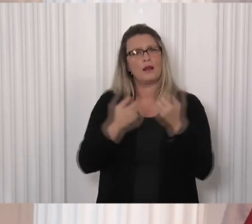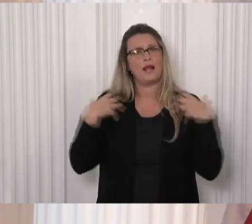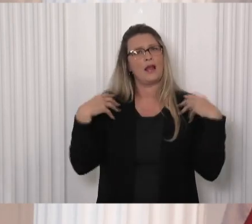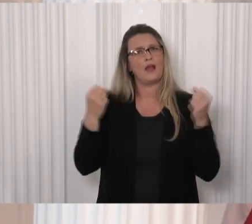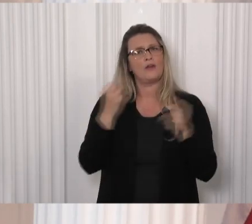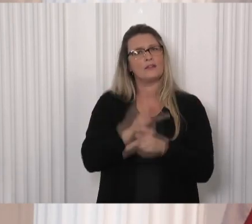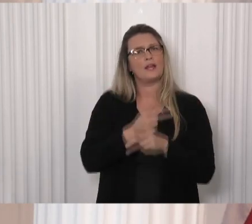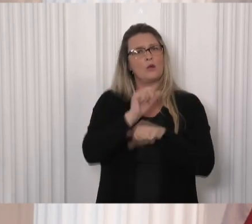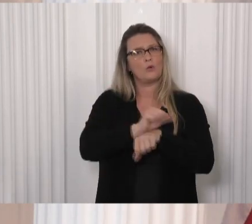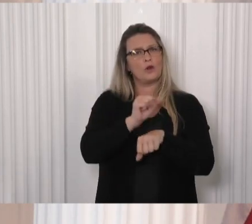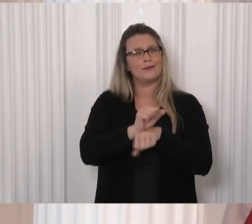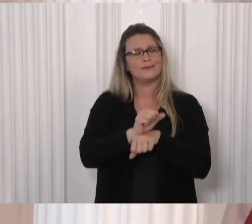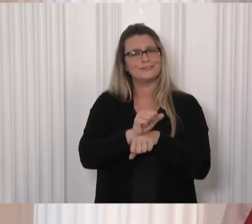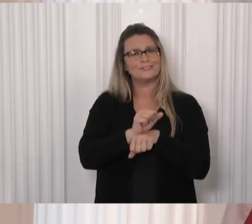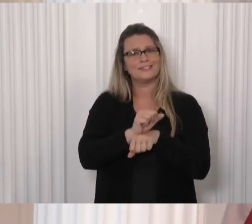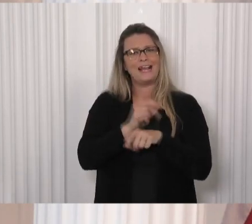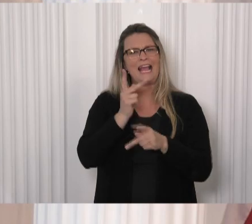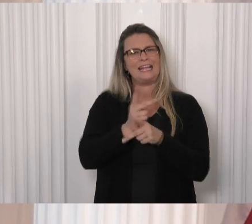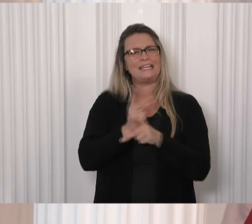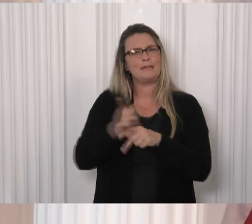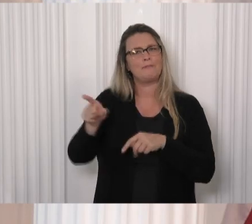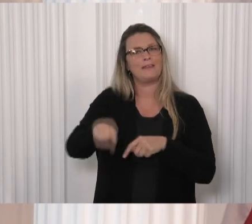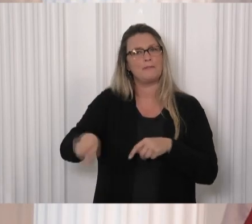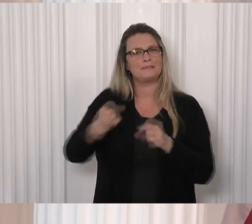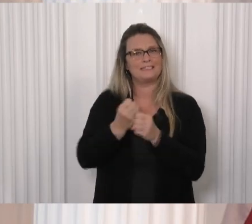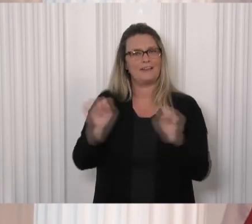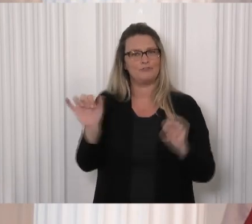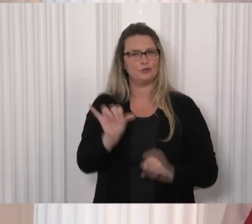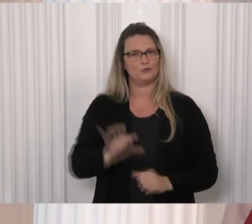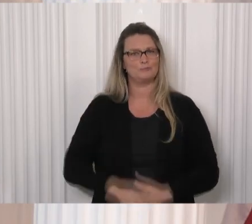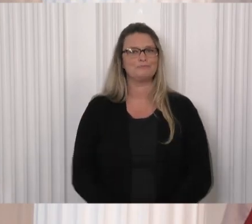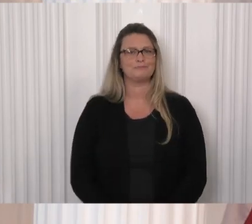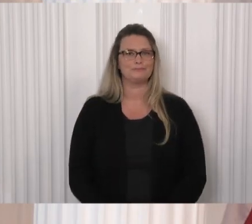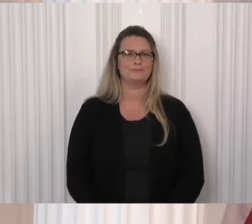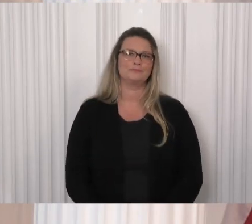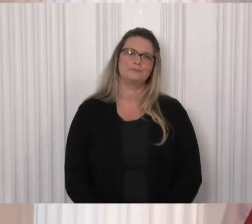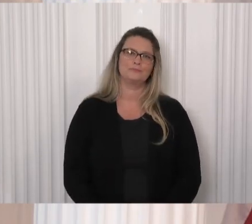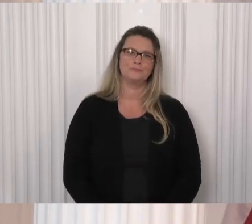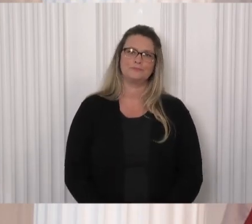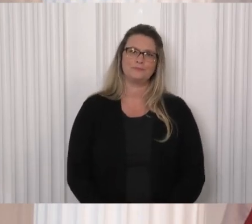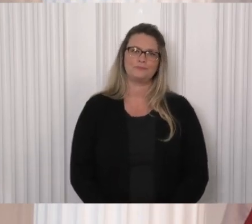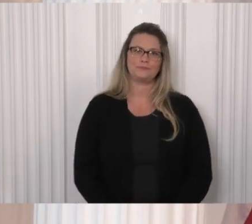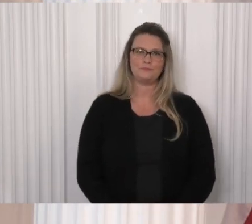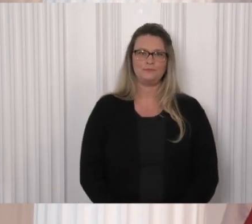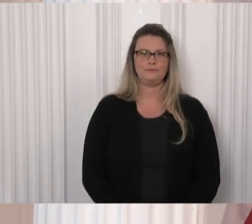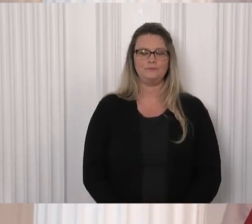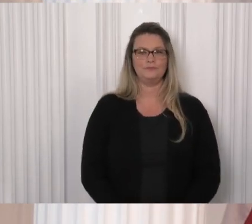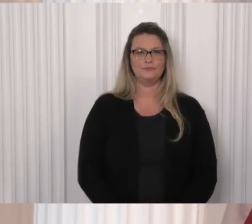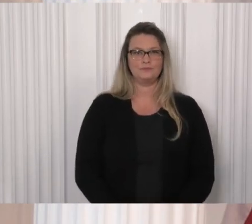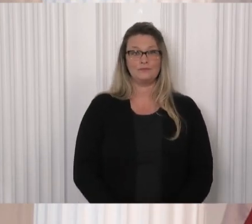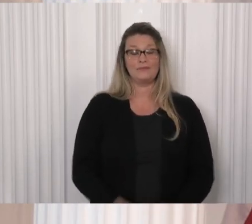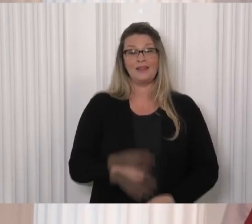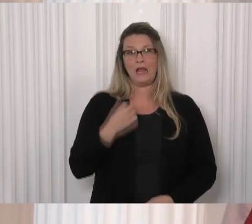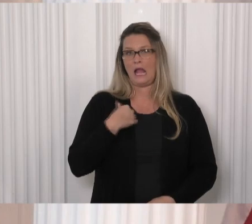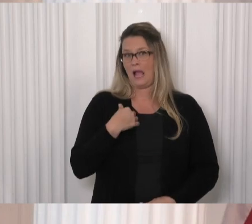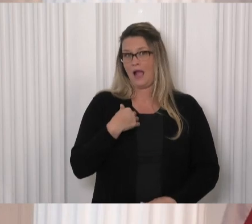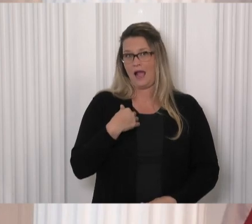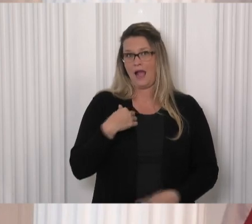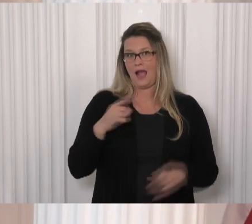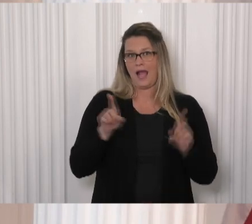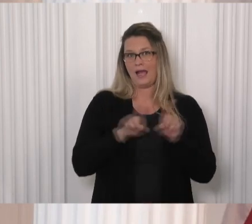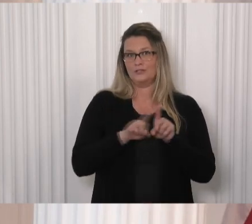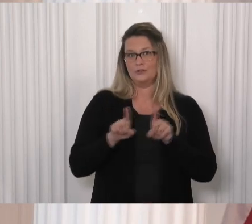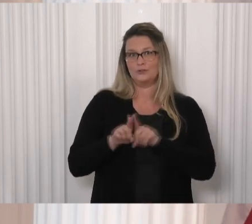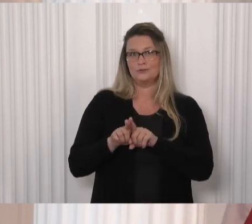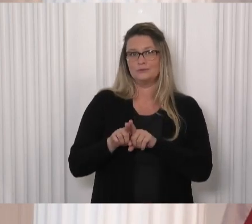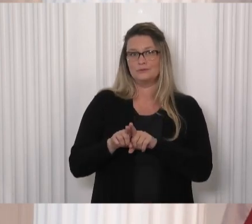do all we can to keep them safe. Kathy? Thank you. I too fully